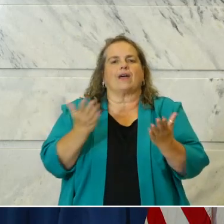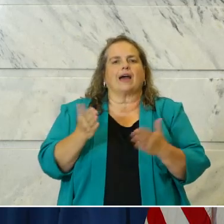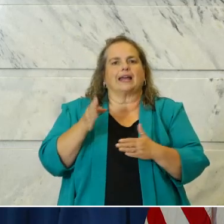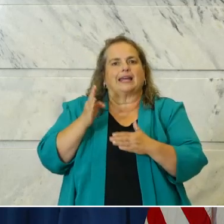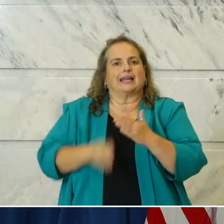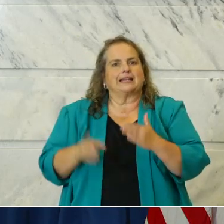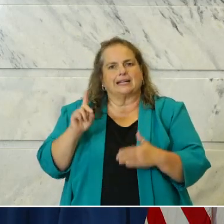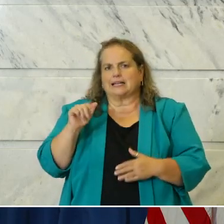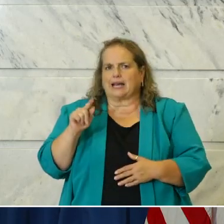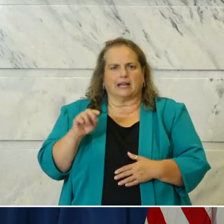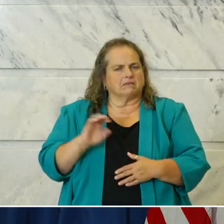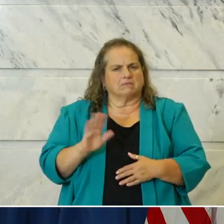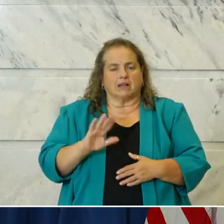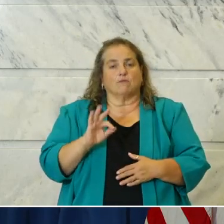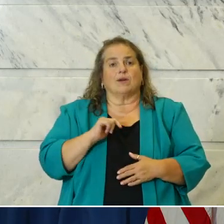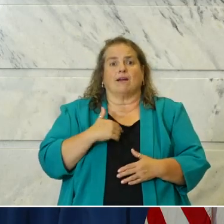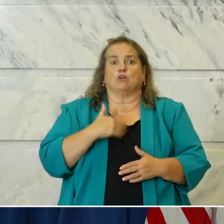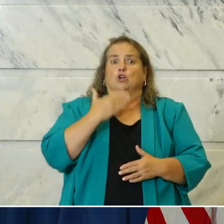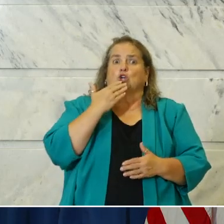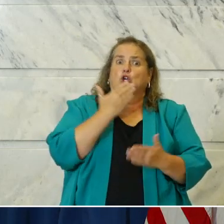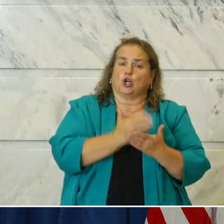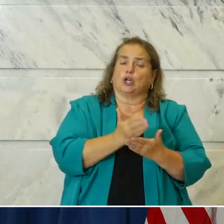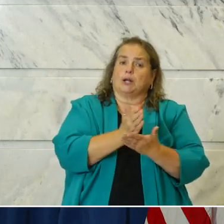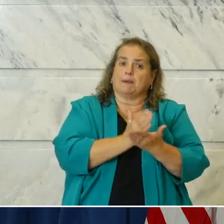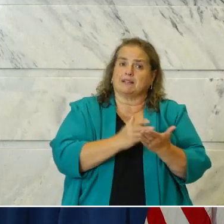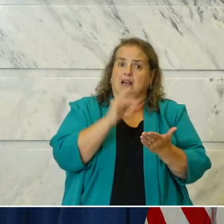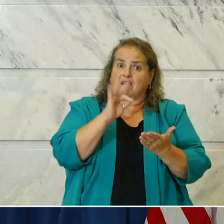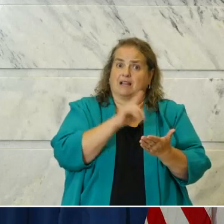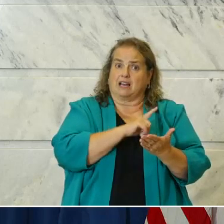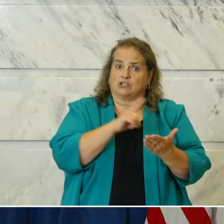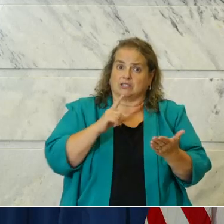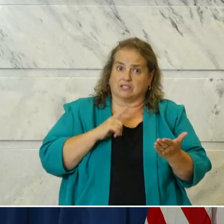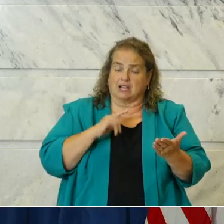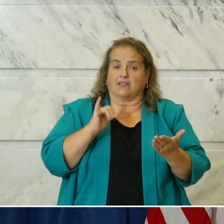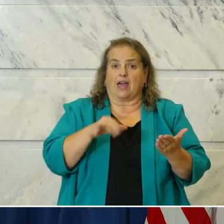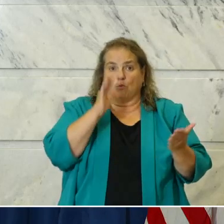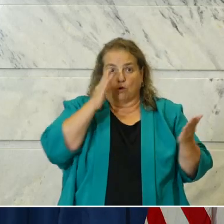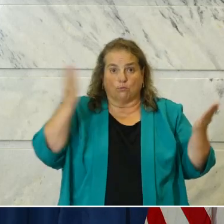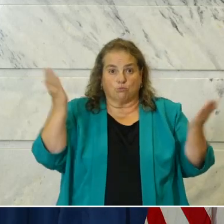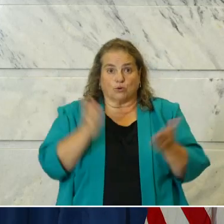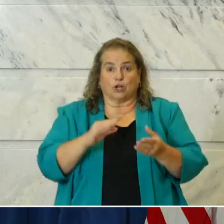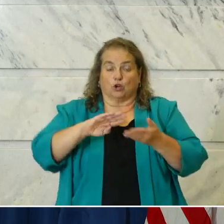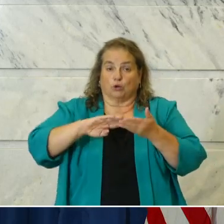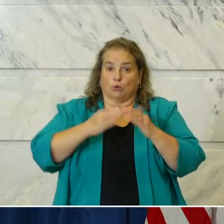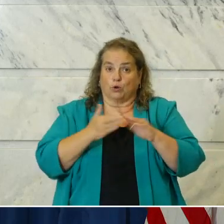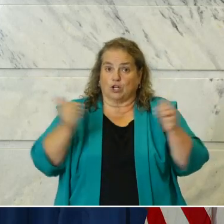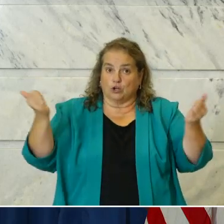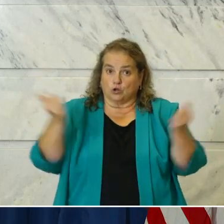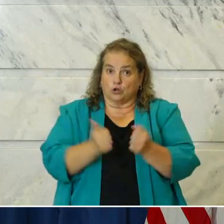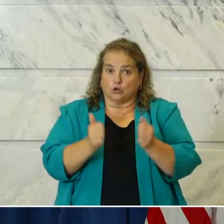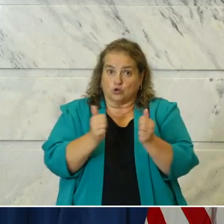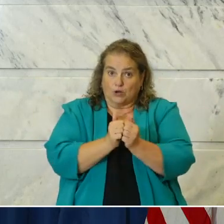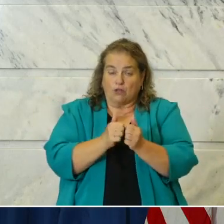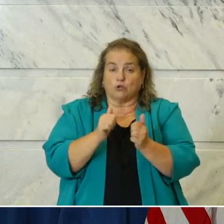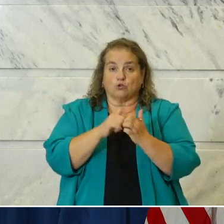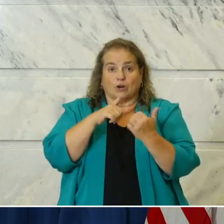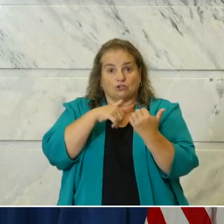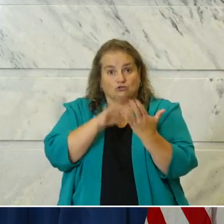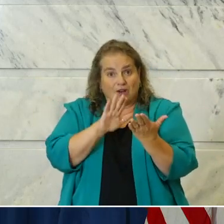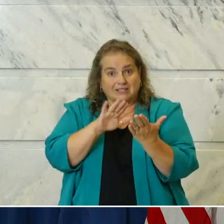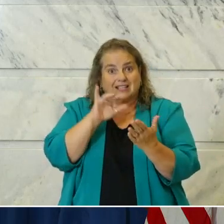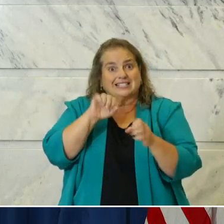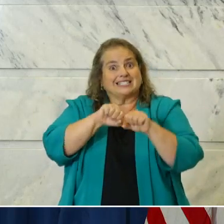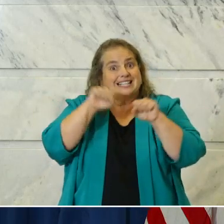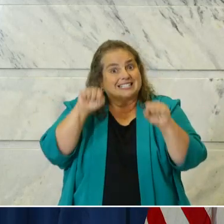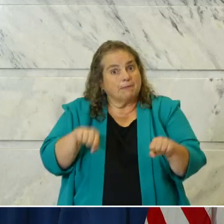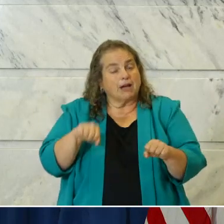if we can have good pieces of legislation that bring communities together, that address systematic racism, which exists